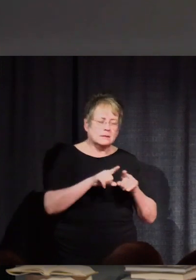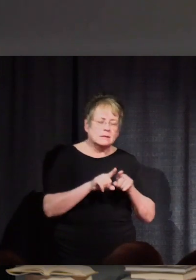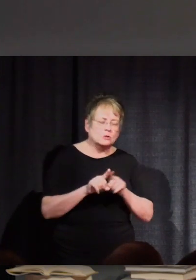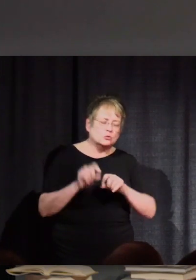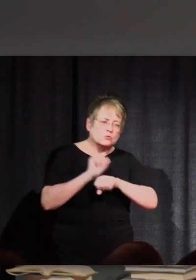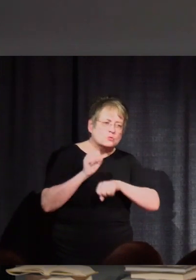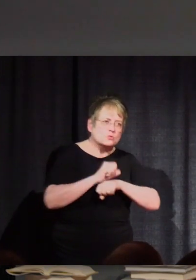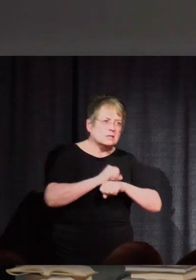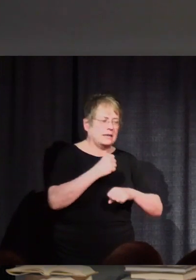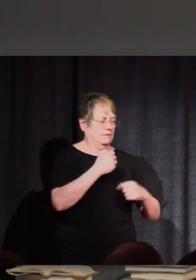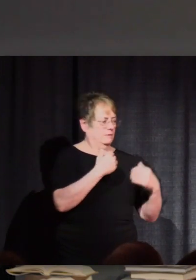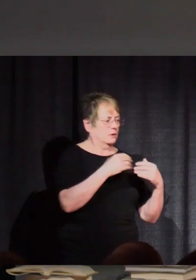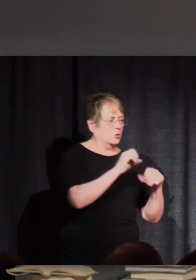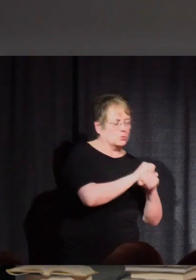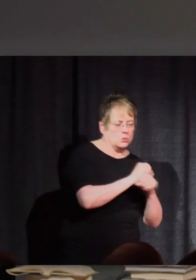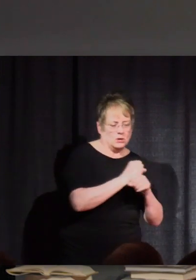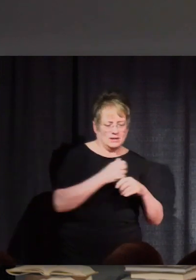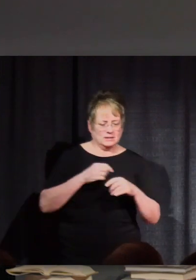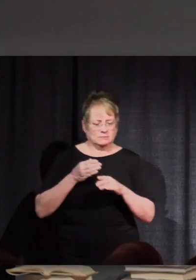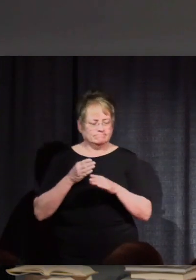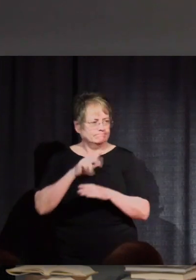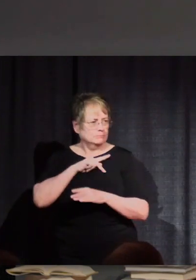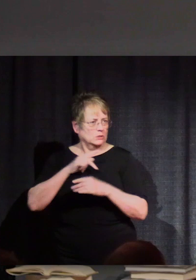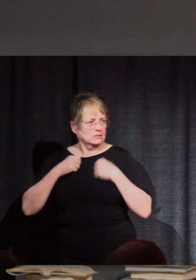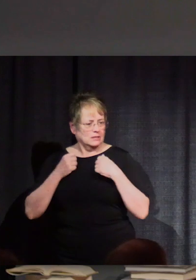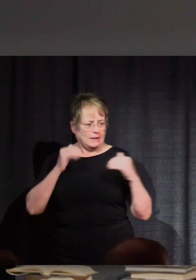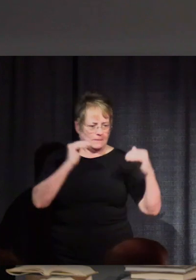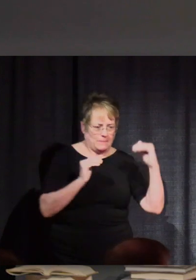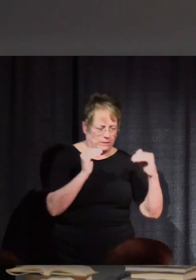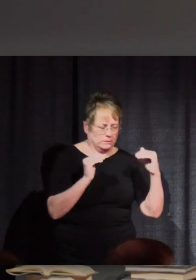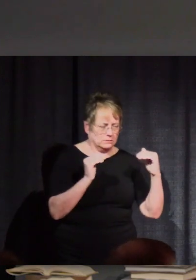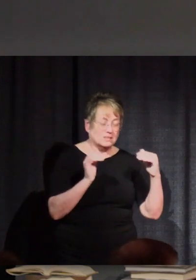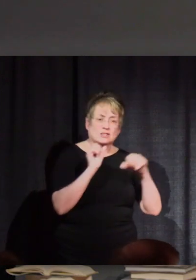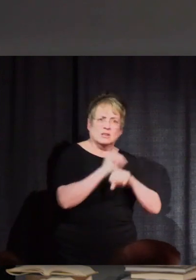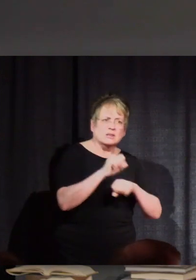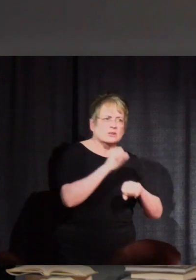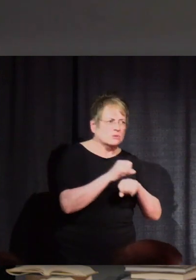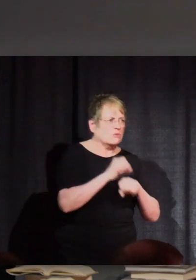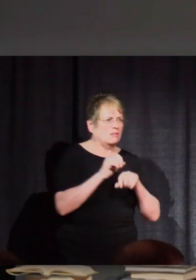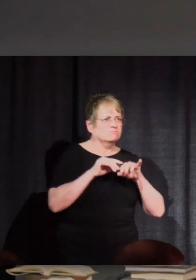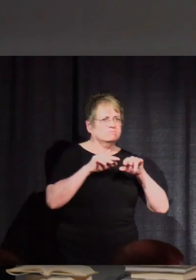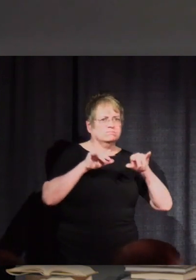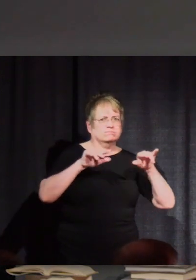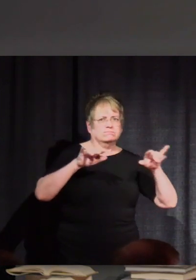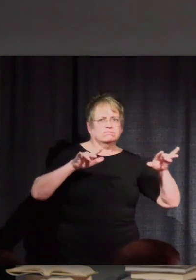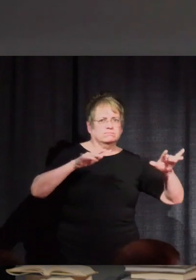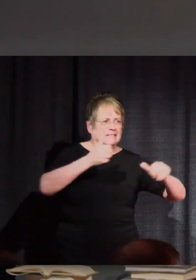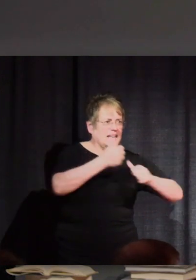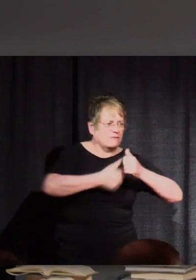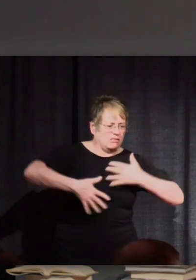a healthy work-life balance. And all of this work has rippled through everything around